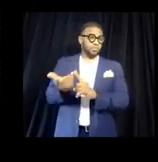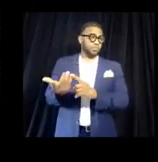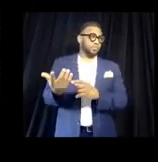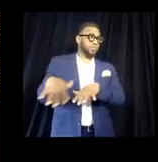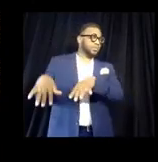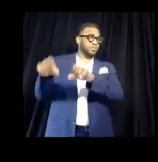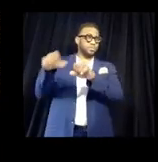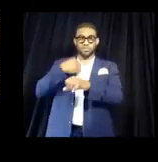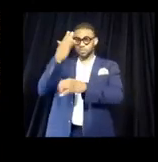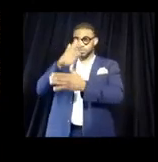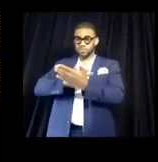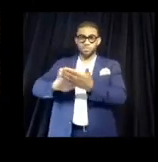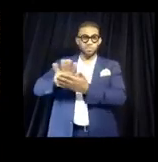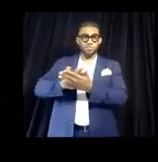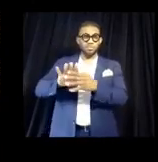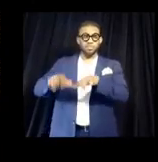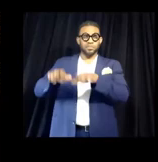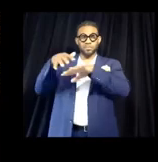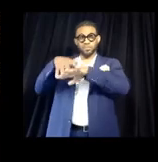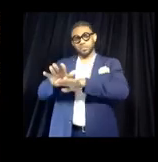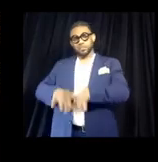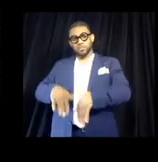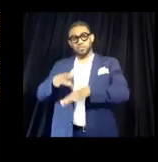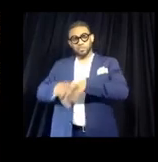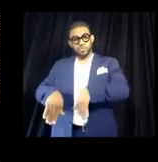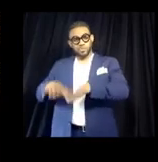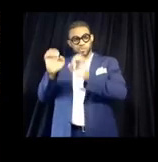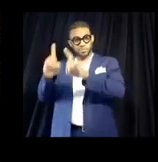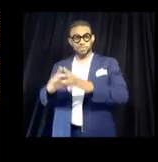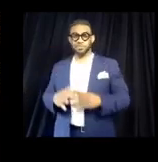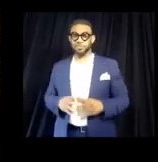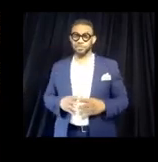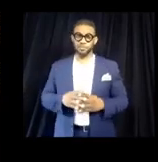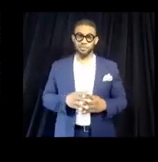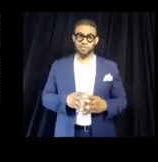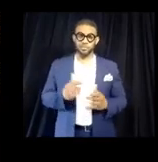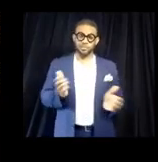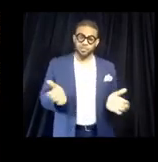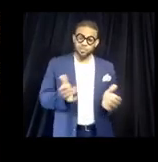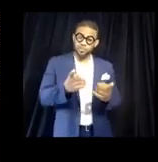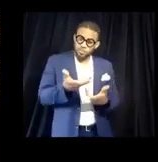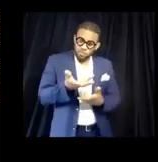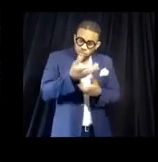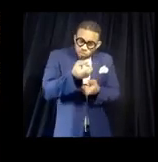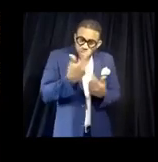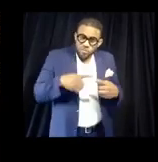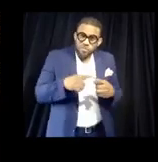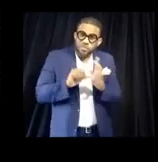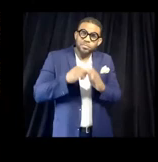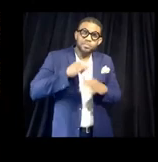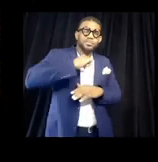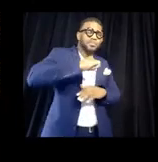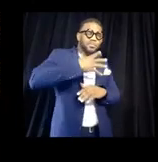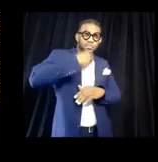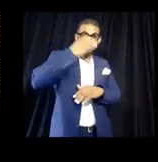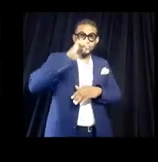to unhinge the whitewashed colonial fabric of early childhood education. We urge that you trust us when